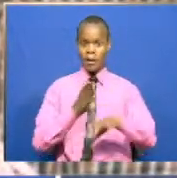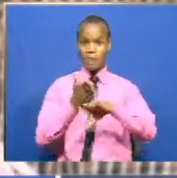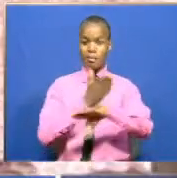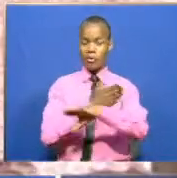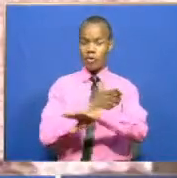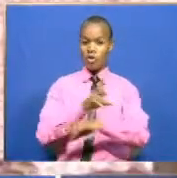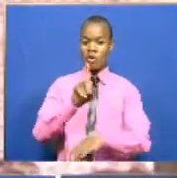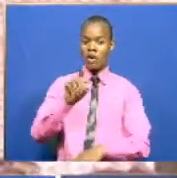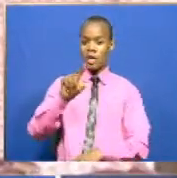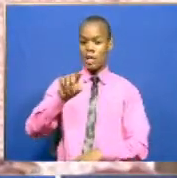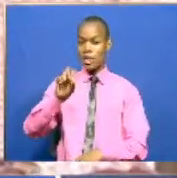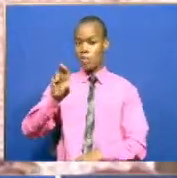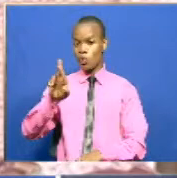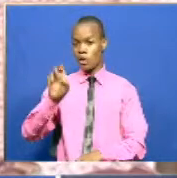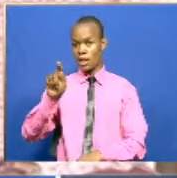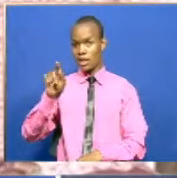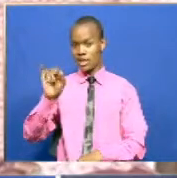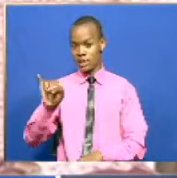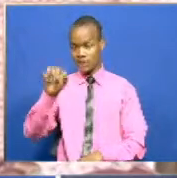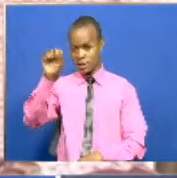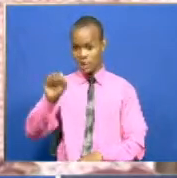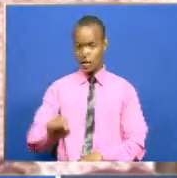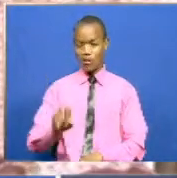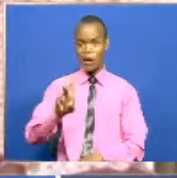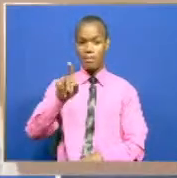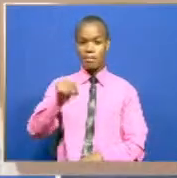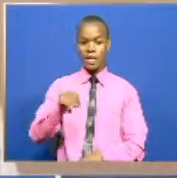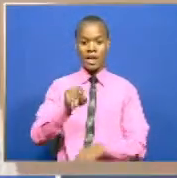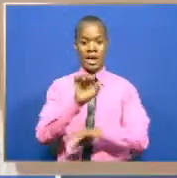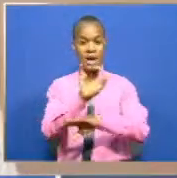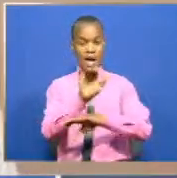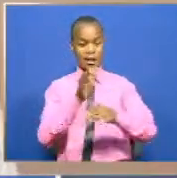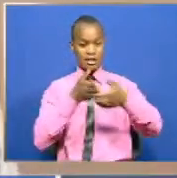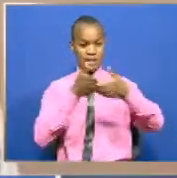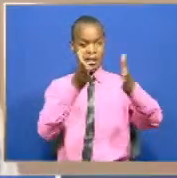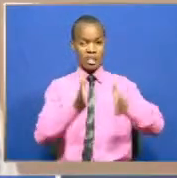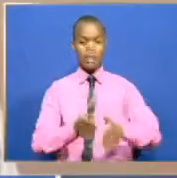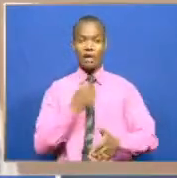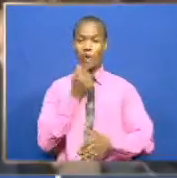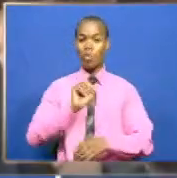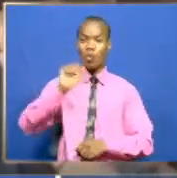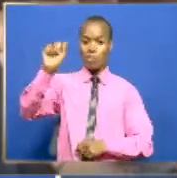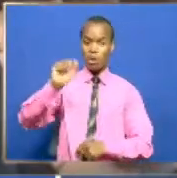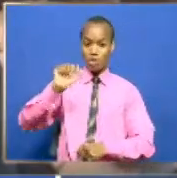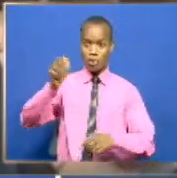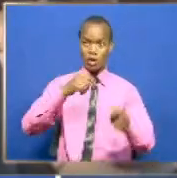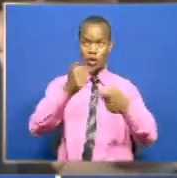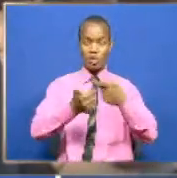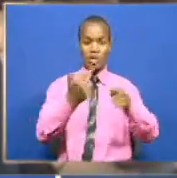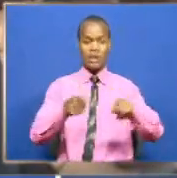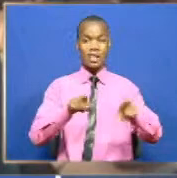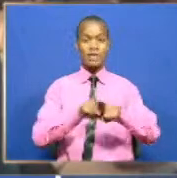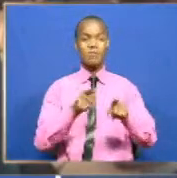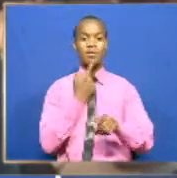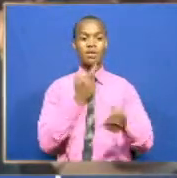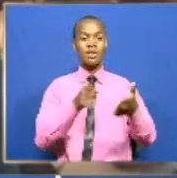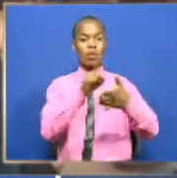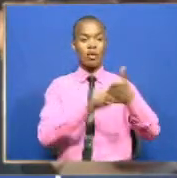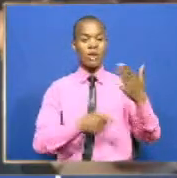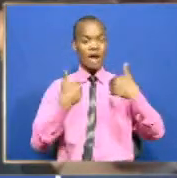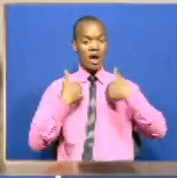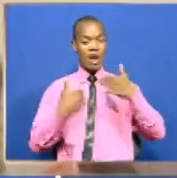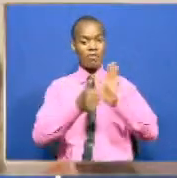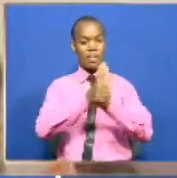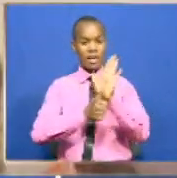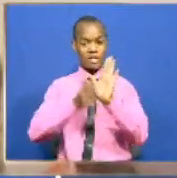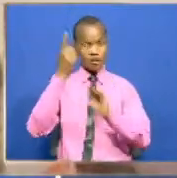Waweru, who was present, hit out at leaders already campaigning and dishing out handouts claiming they do not have an agenda for the